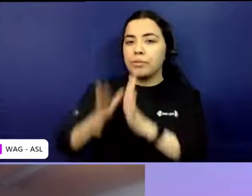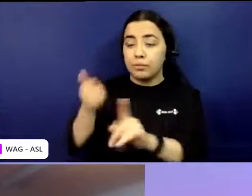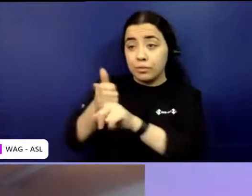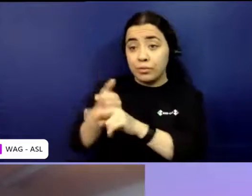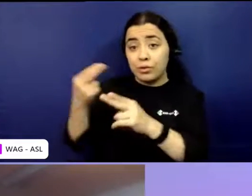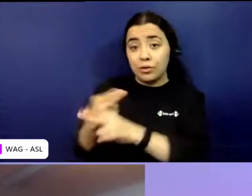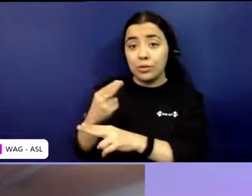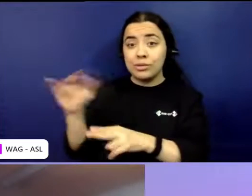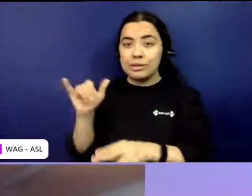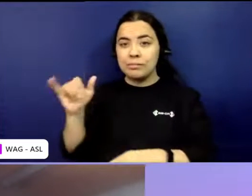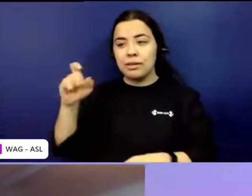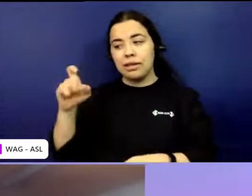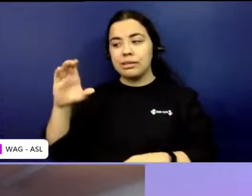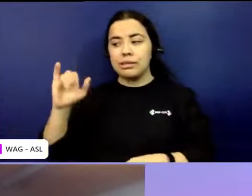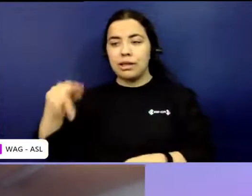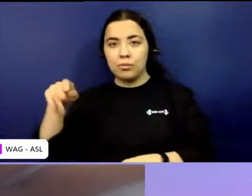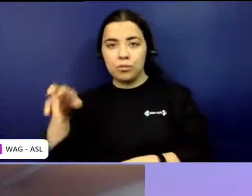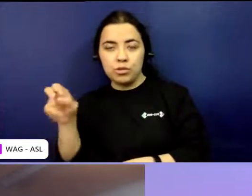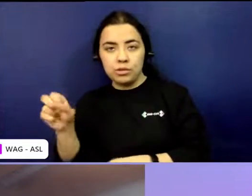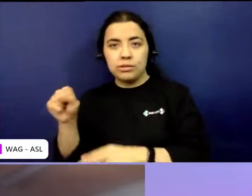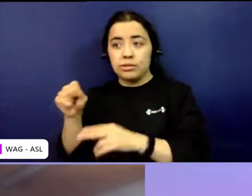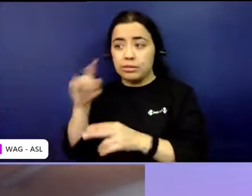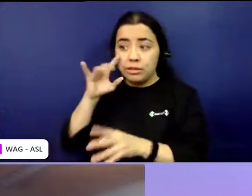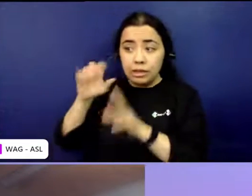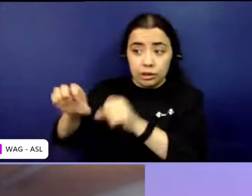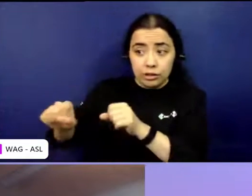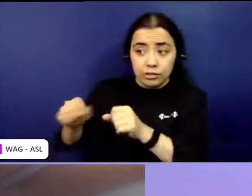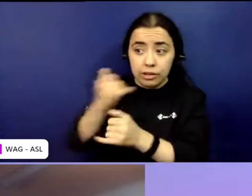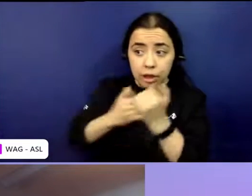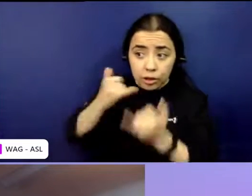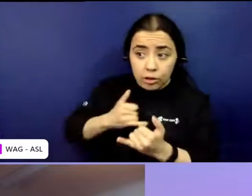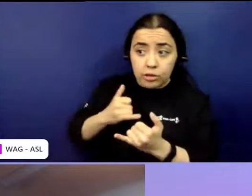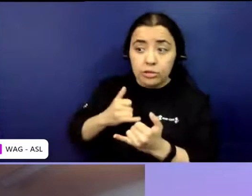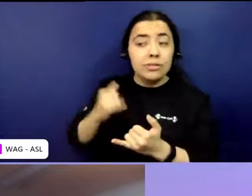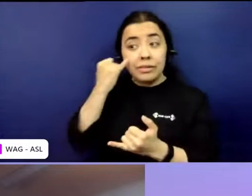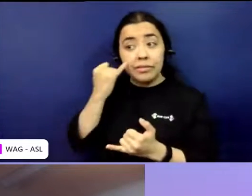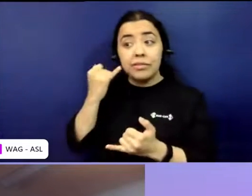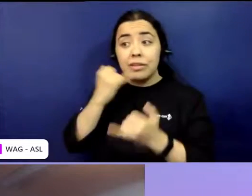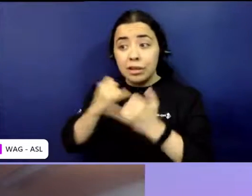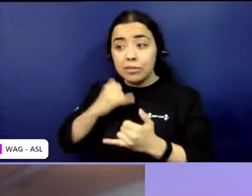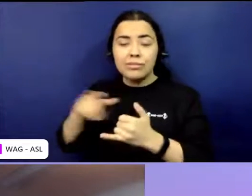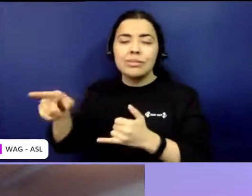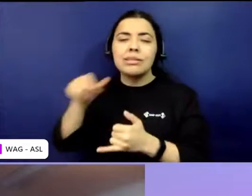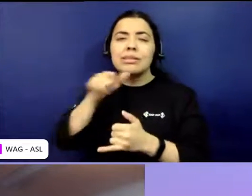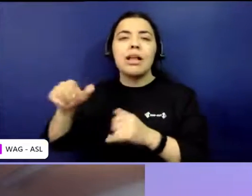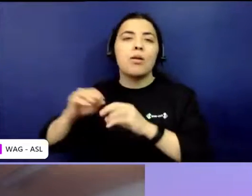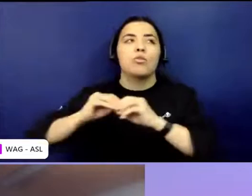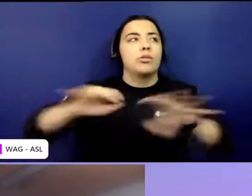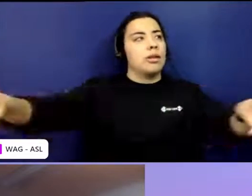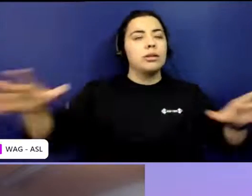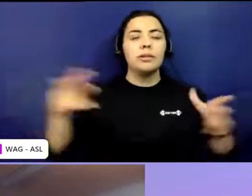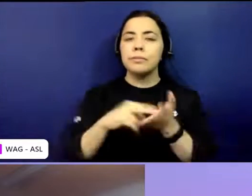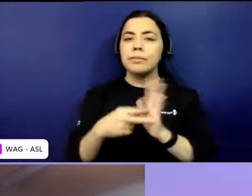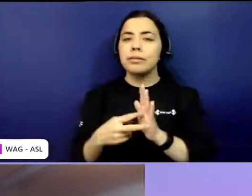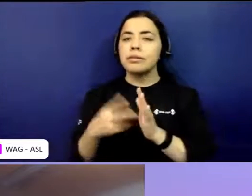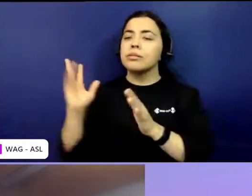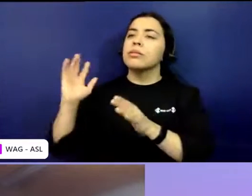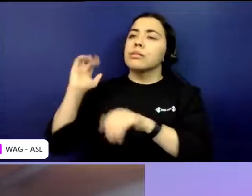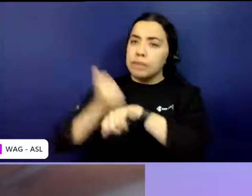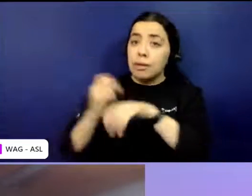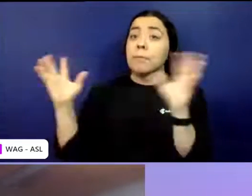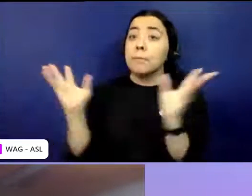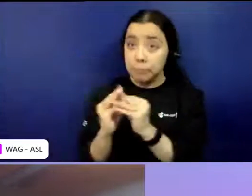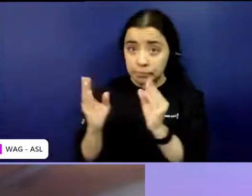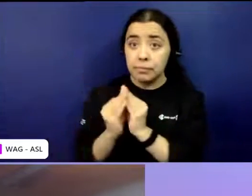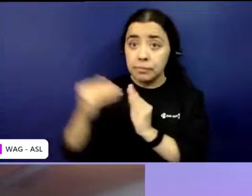to see if anything gets caught there, and it will not go into production at that time. So not only are we setting up meetings